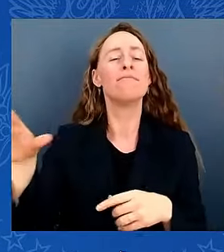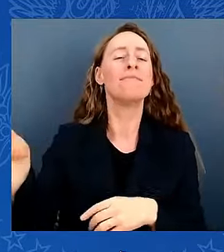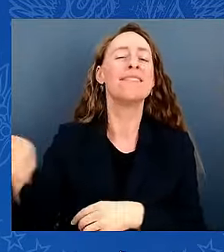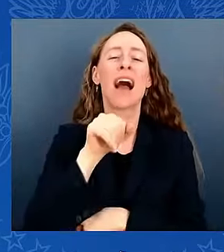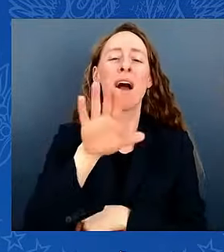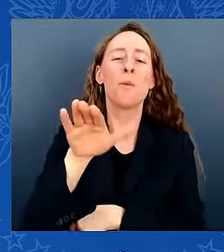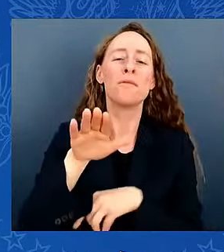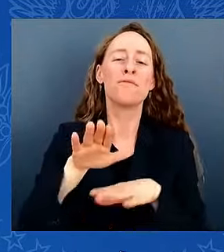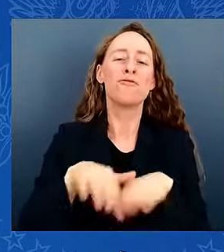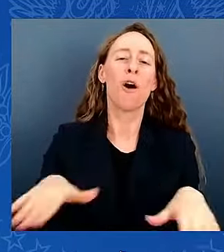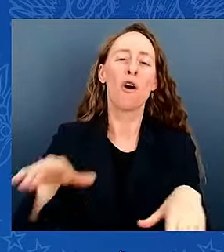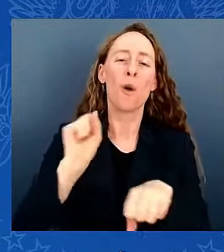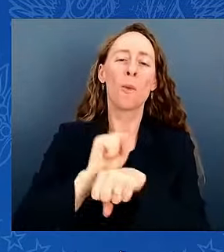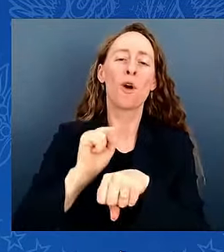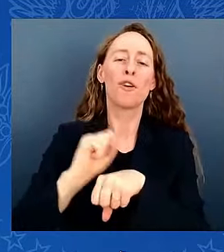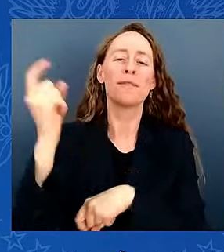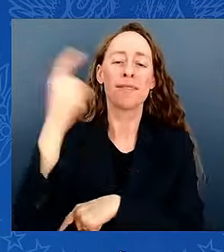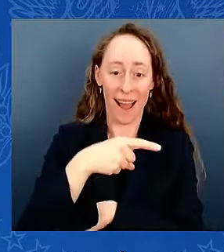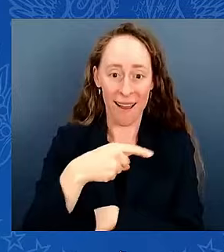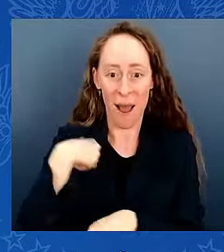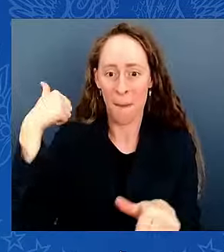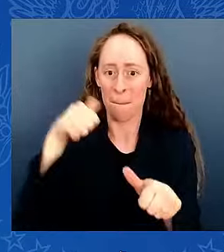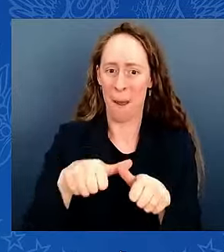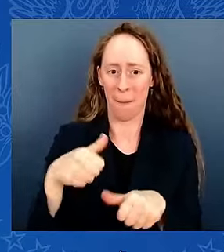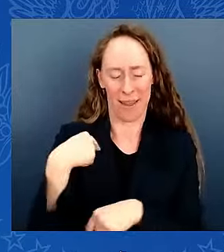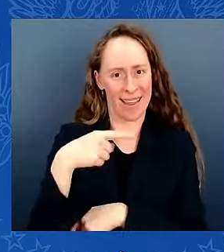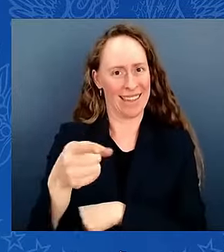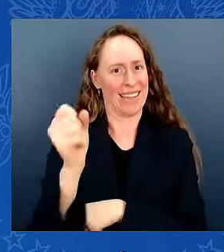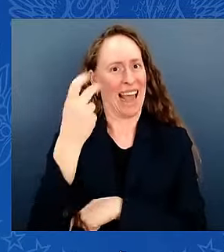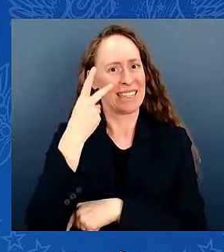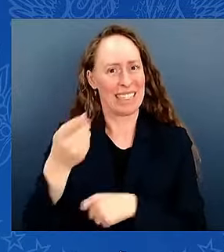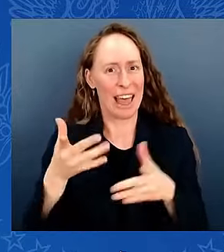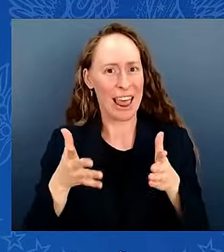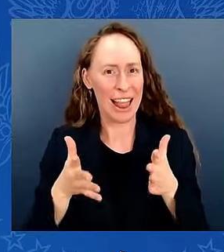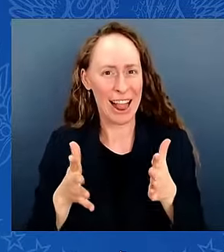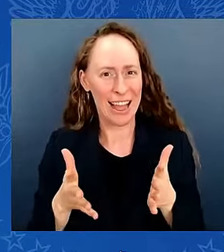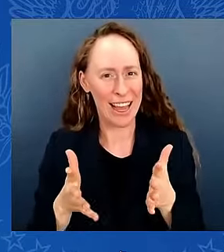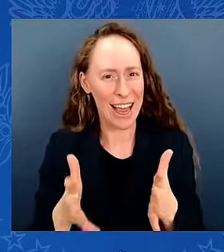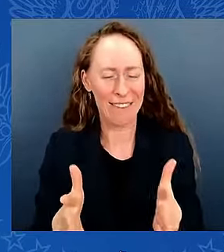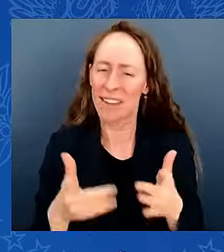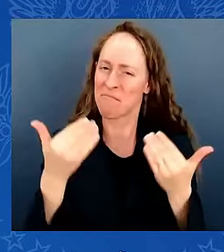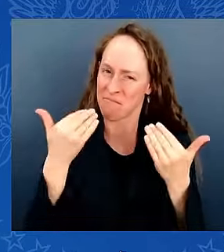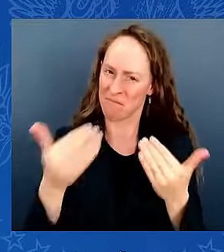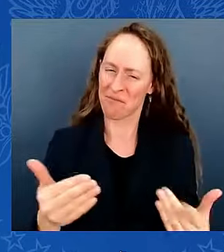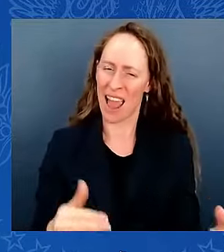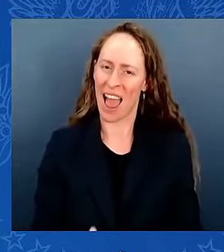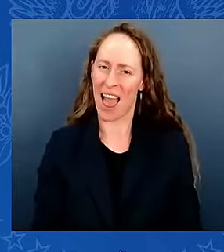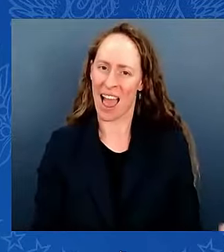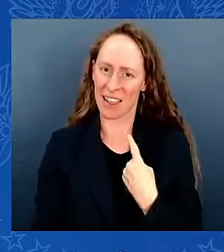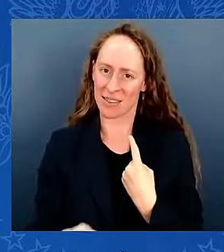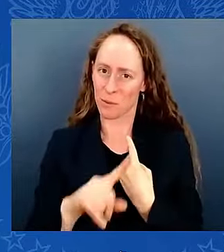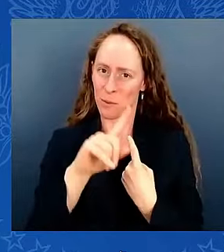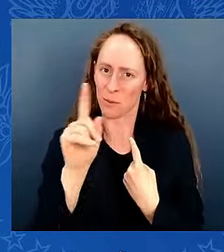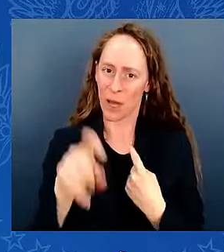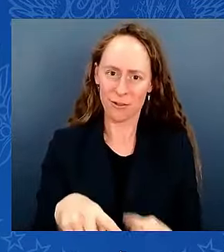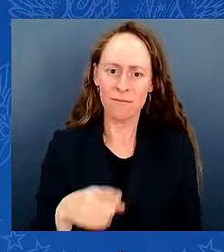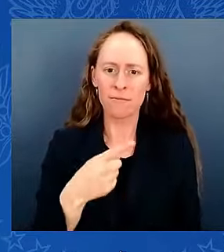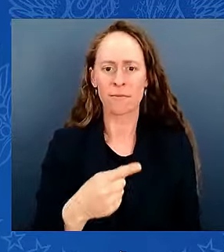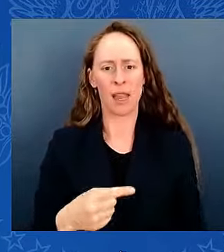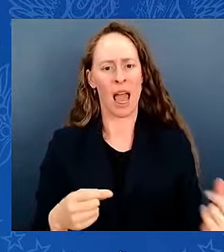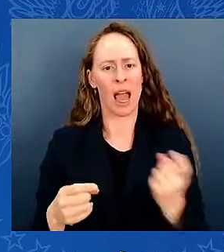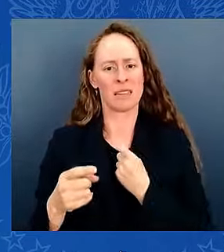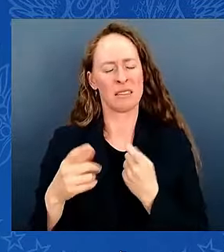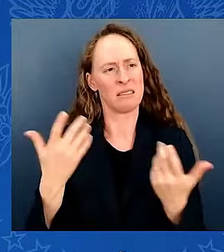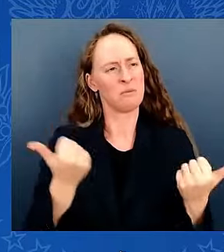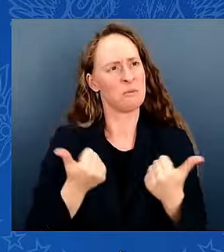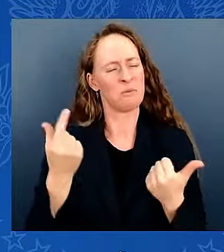quickly composed herself and asked her question. What's the most difficult part about my job? And